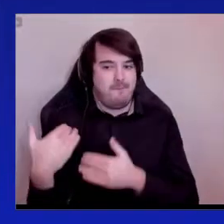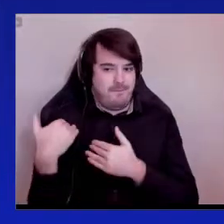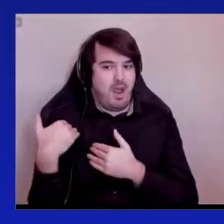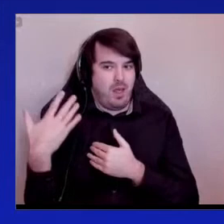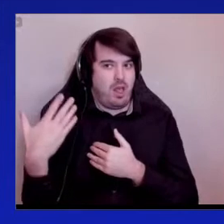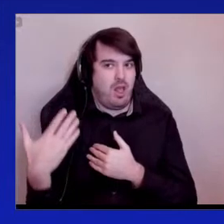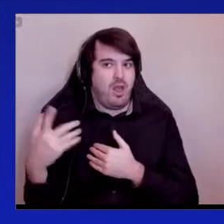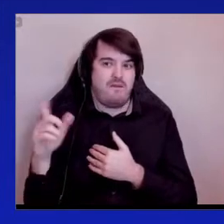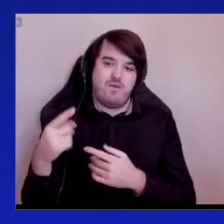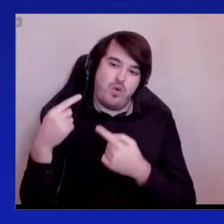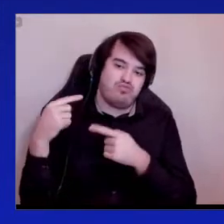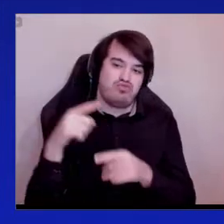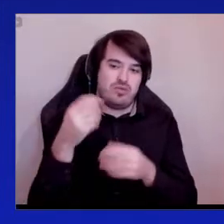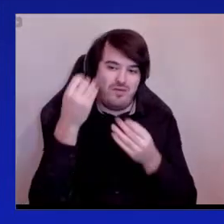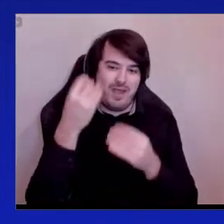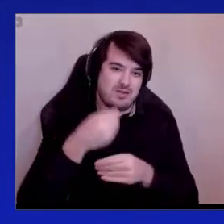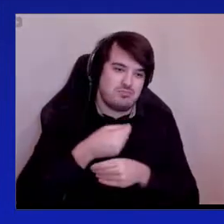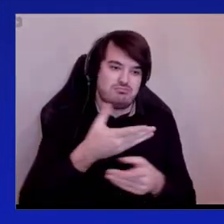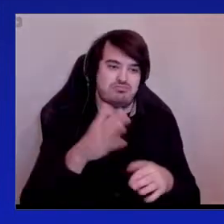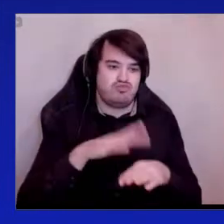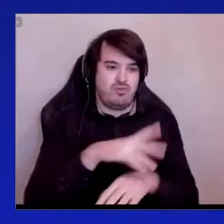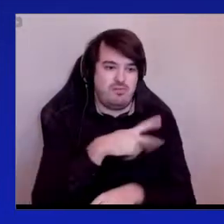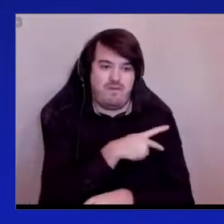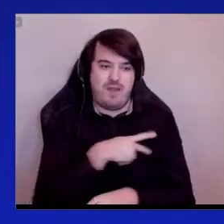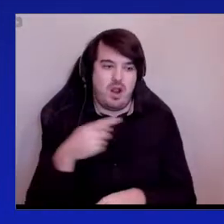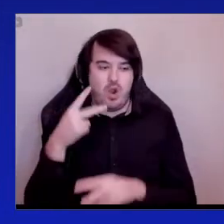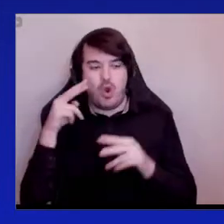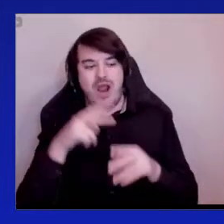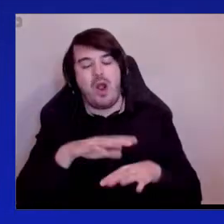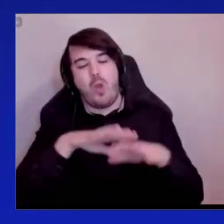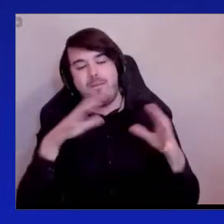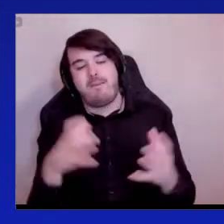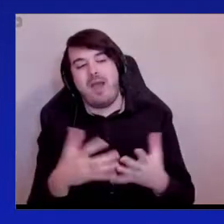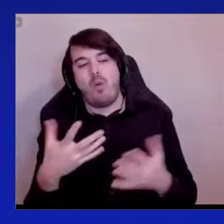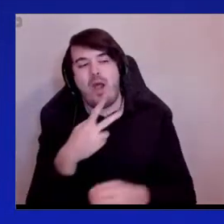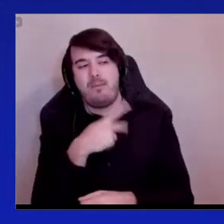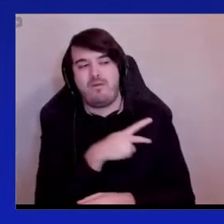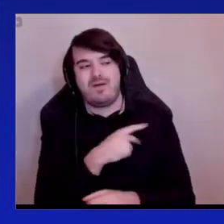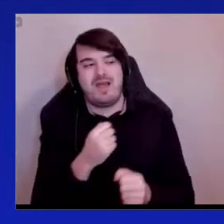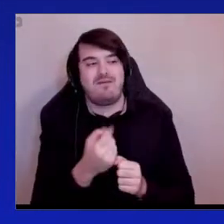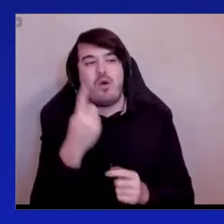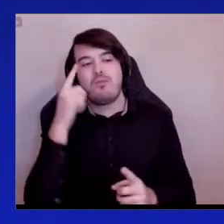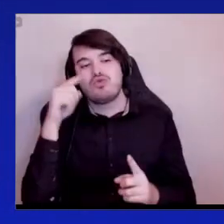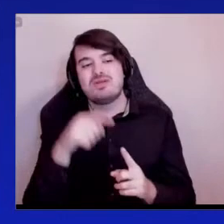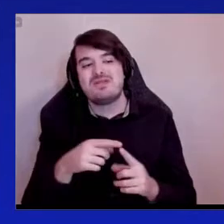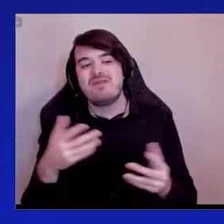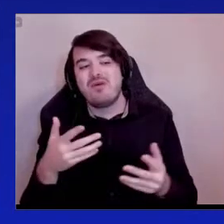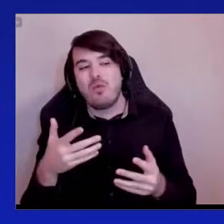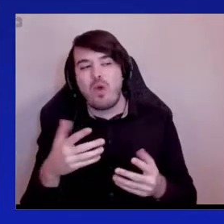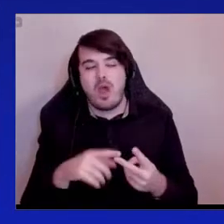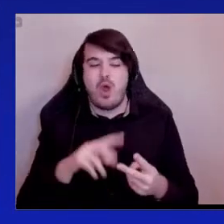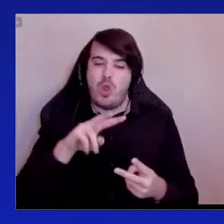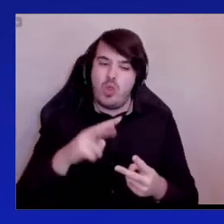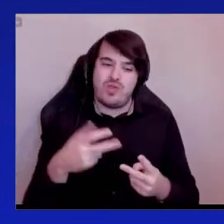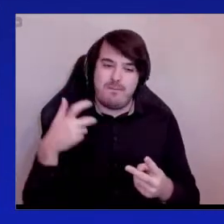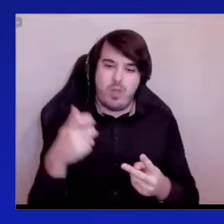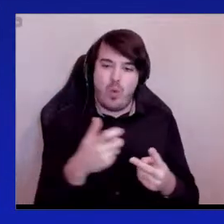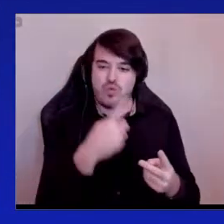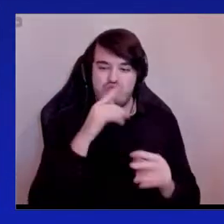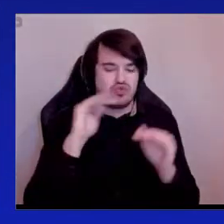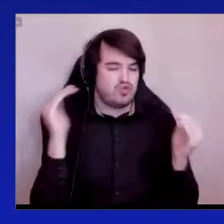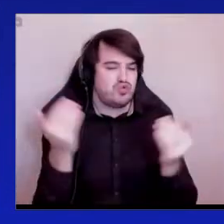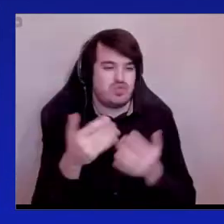And public health agencies got the mandate to look at the situation, and the province re-examined the